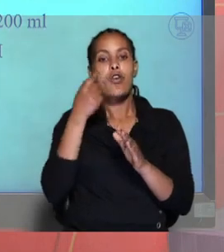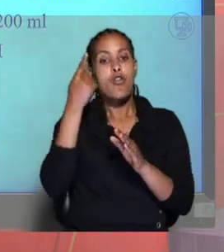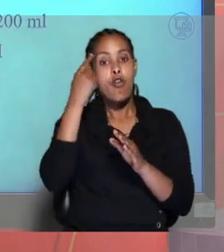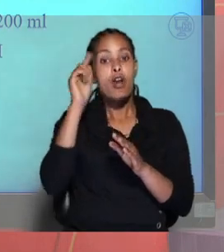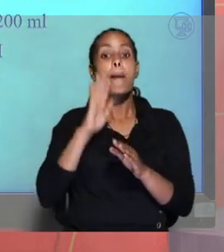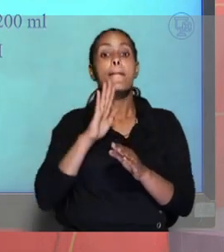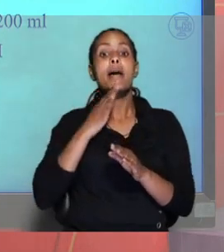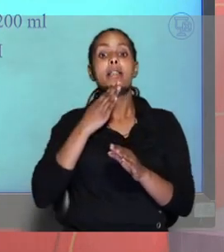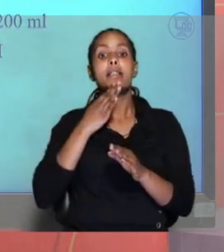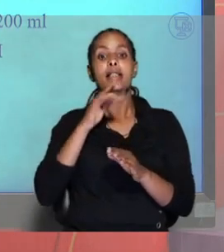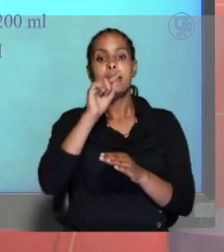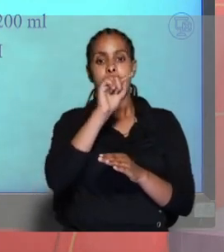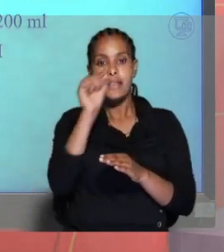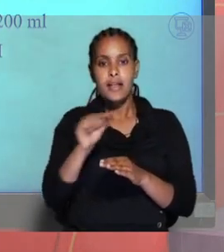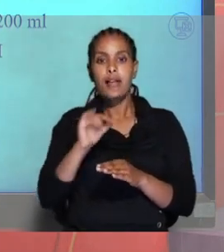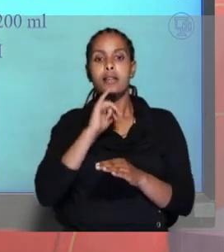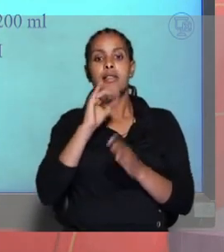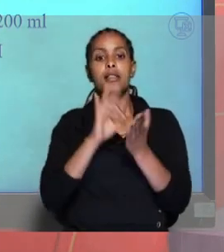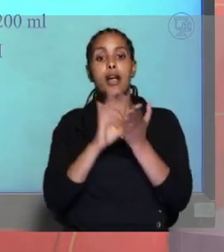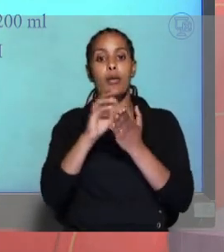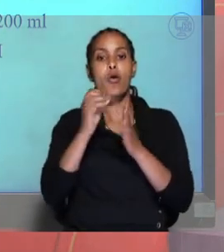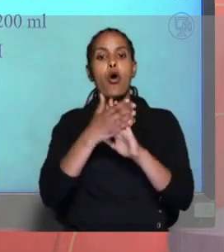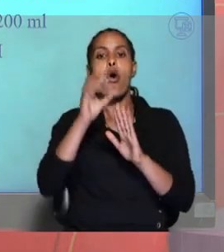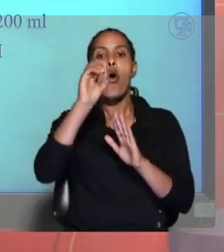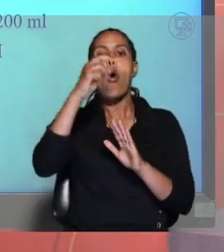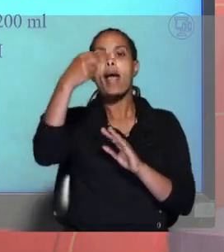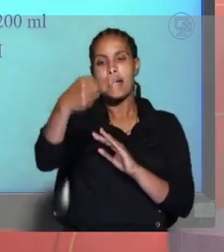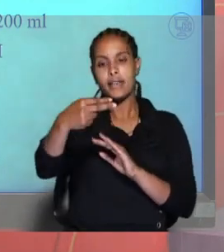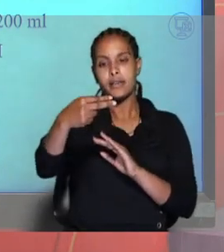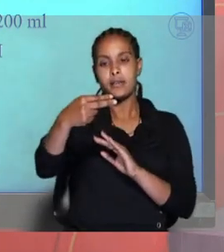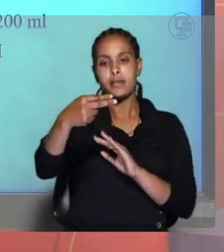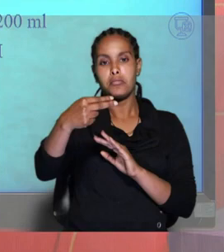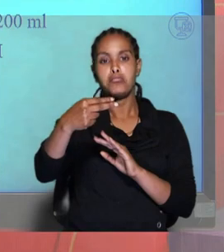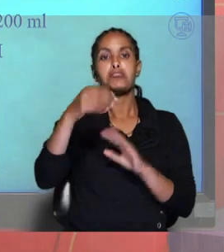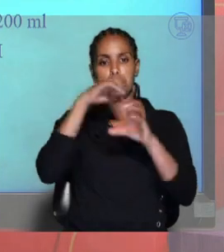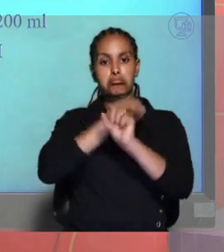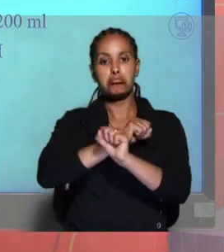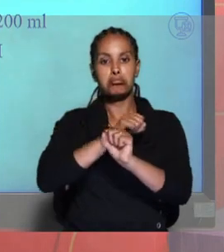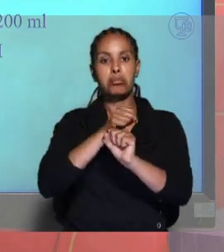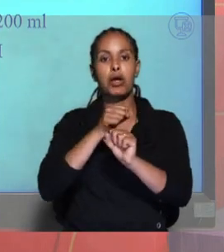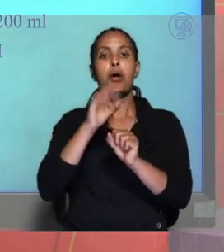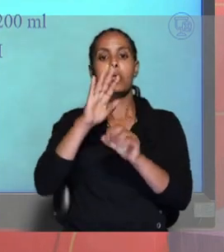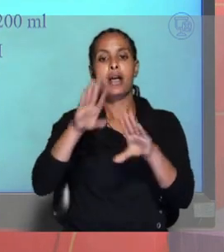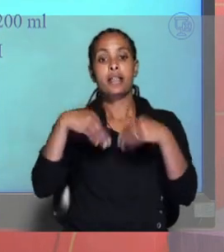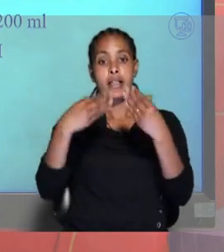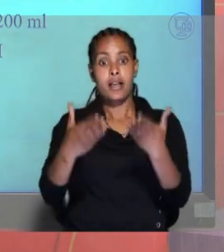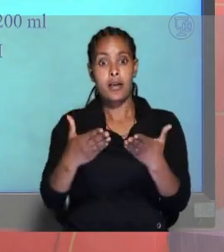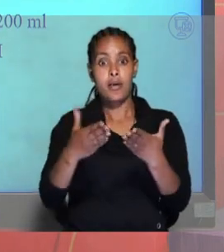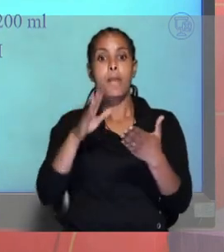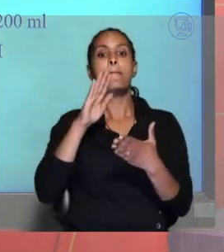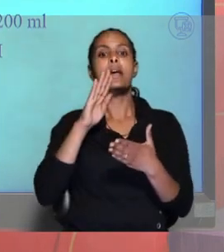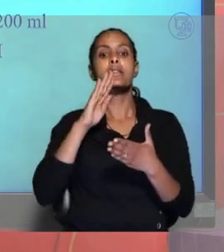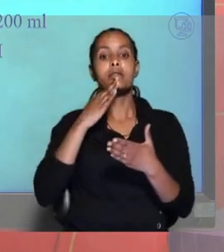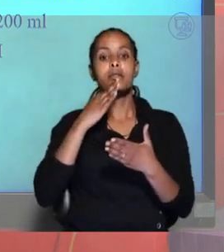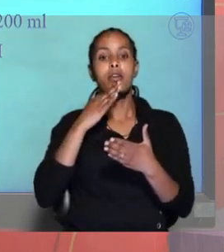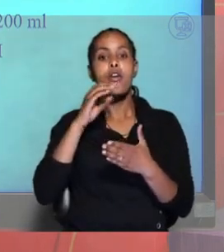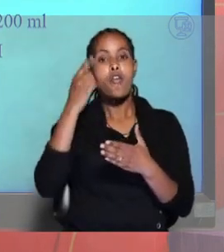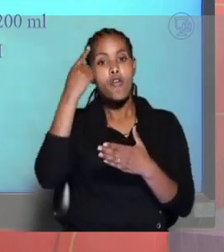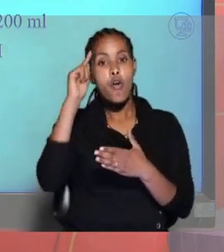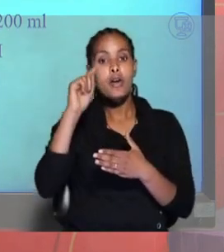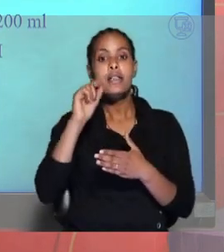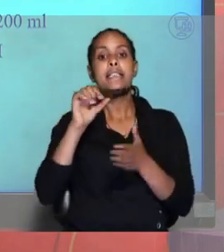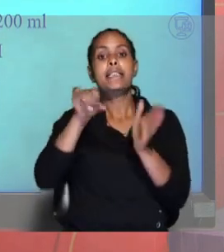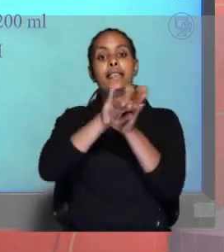a base, Z is number of OH minus furnished by the given base. For